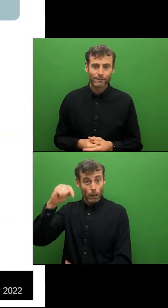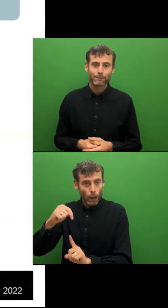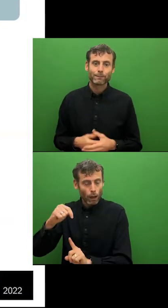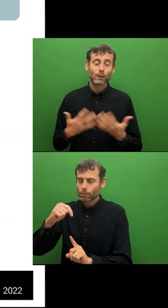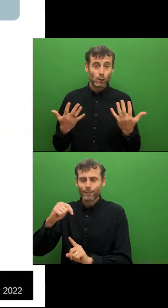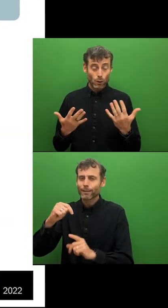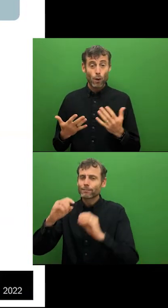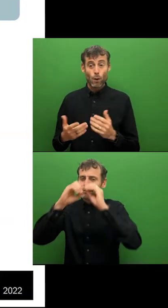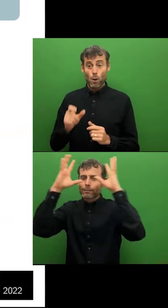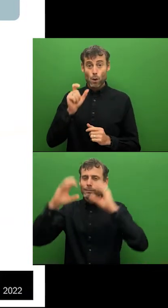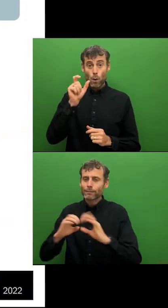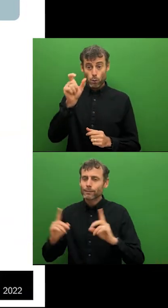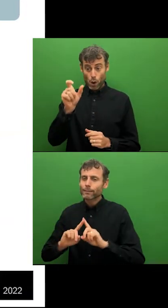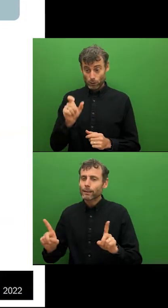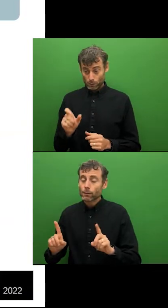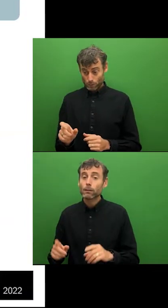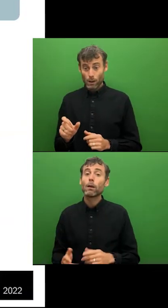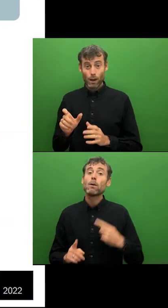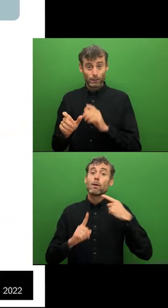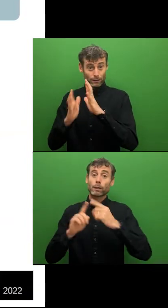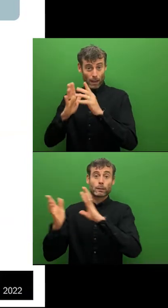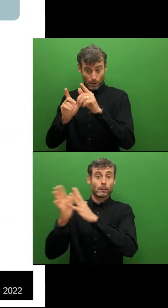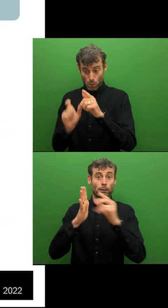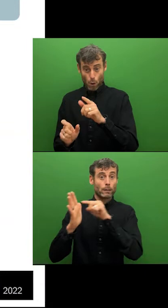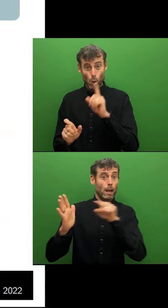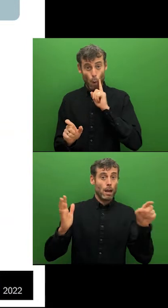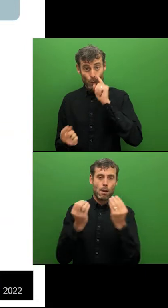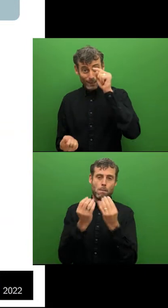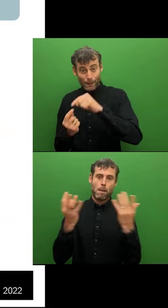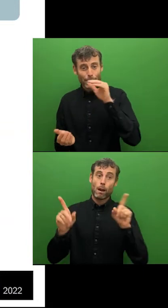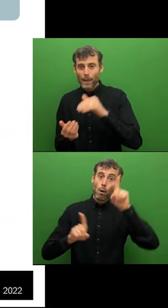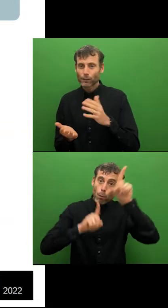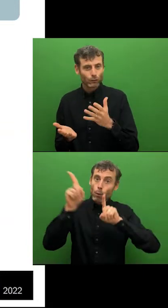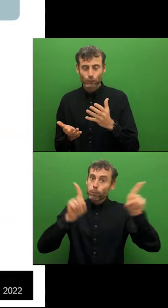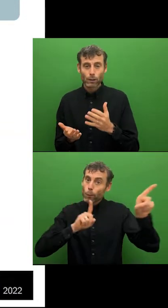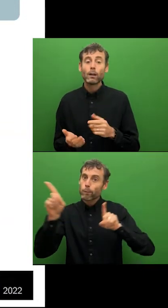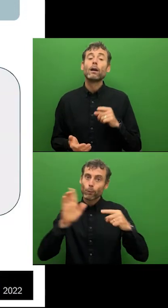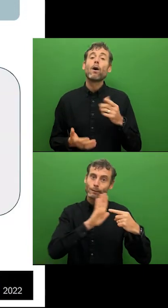word translation. There are also many pointing signs and depicting signs.